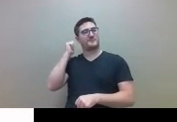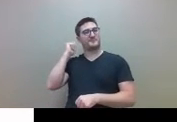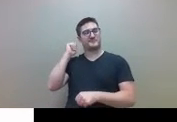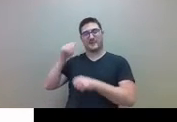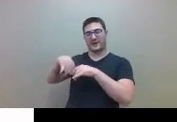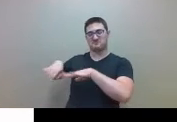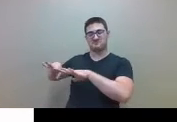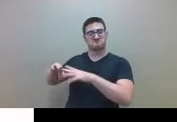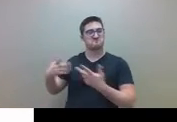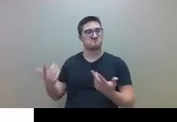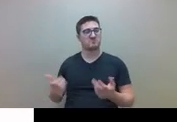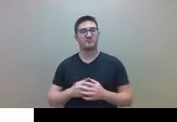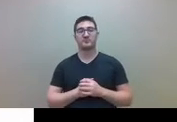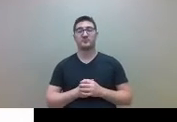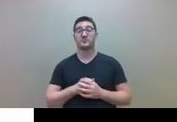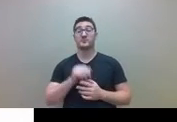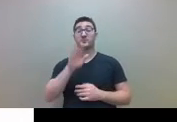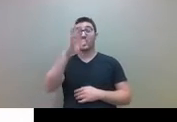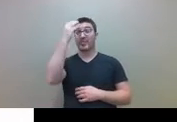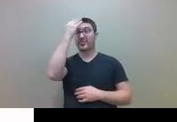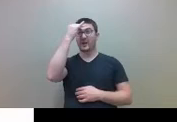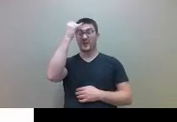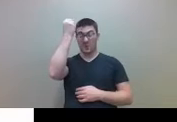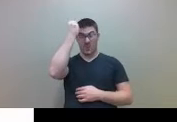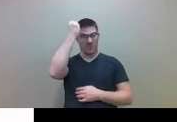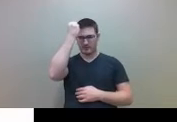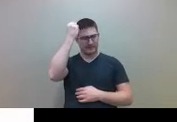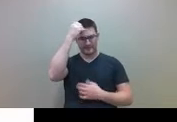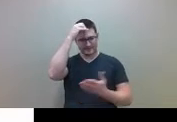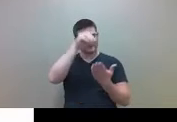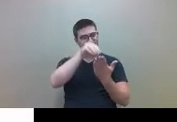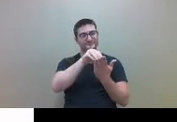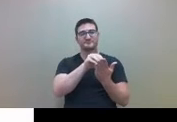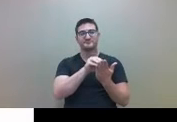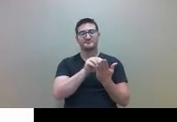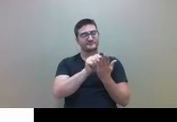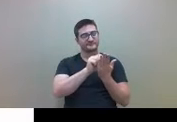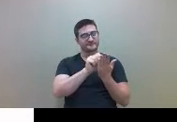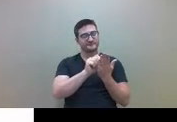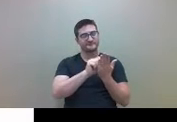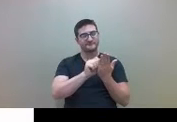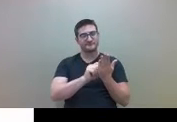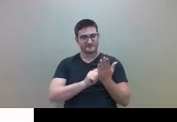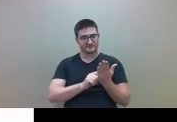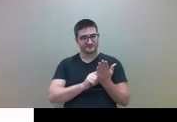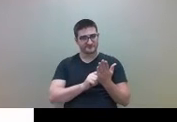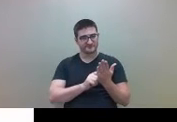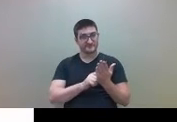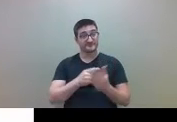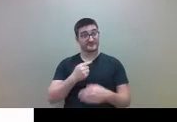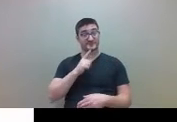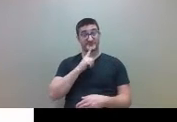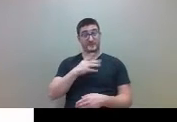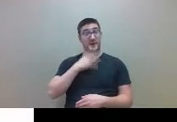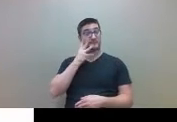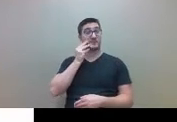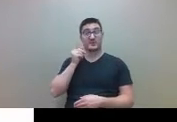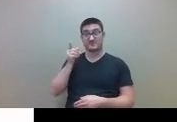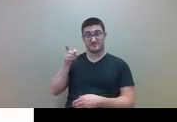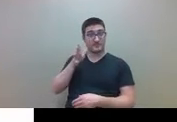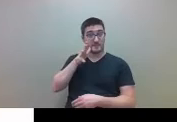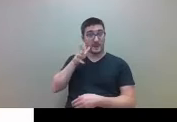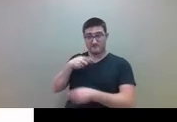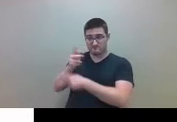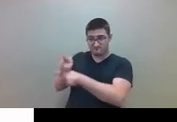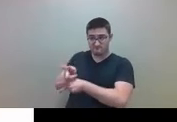Journal your thoughts. I found that was important to kind of journal my thoughts and what was happening to my mom, so that I could be a